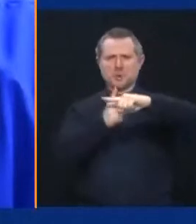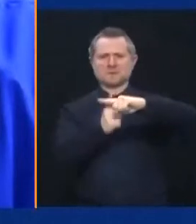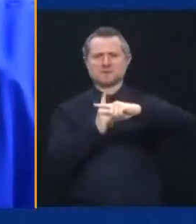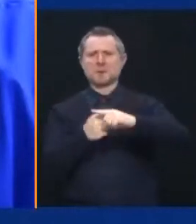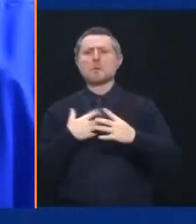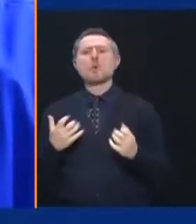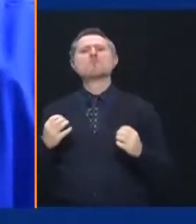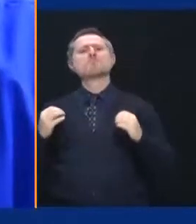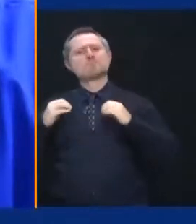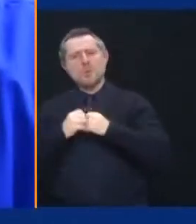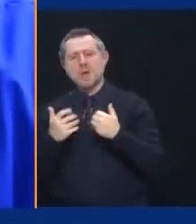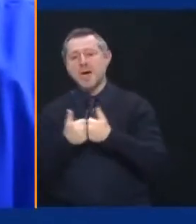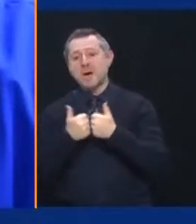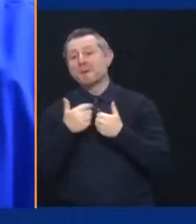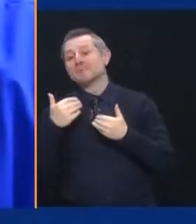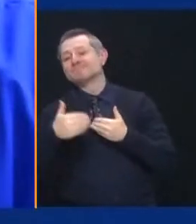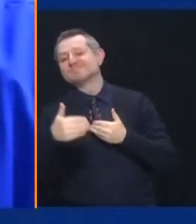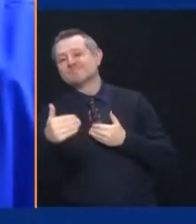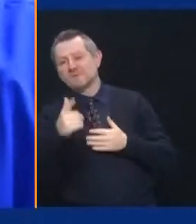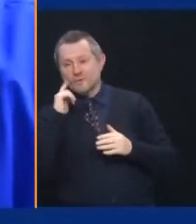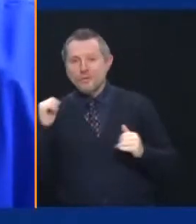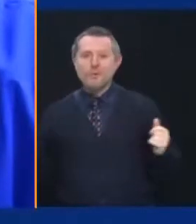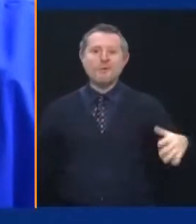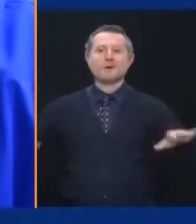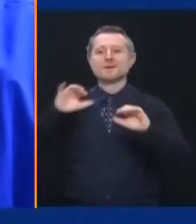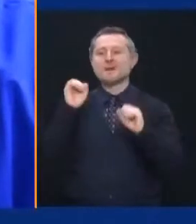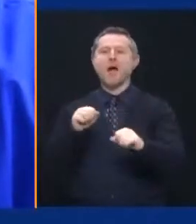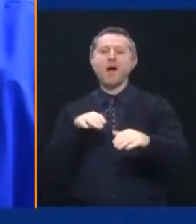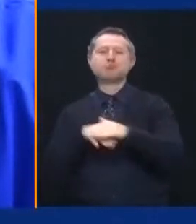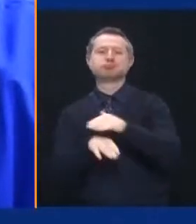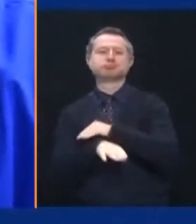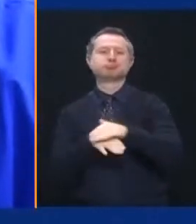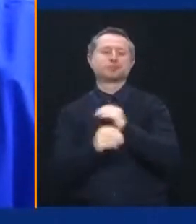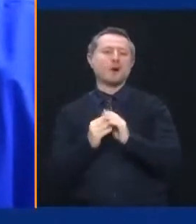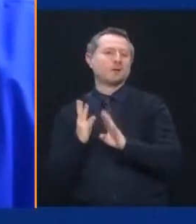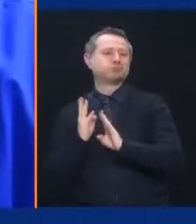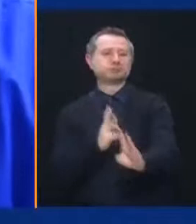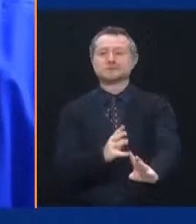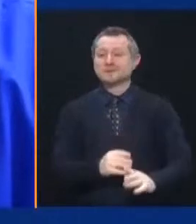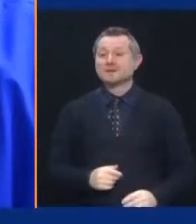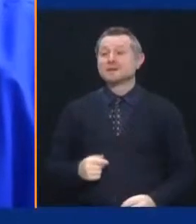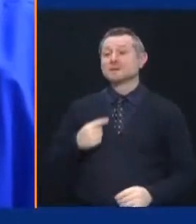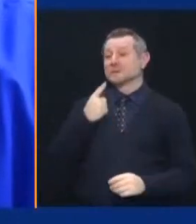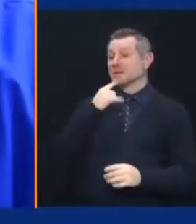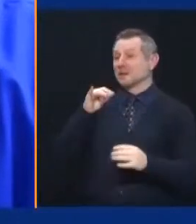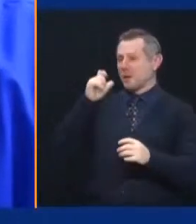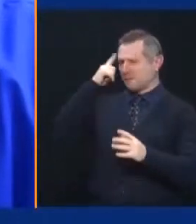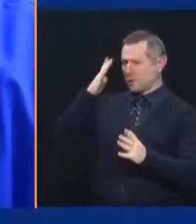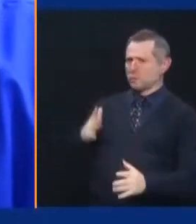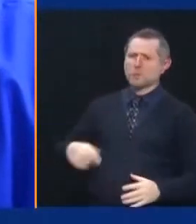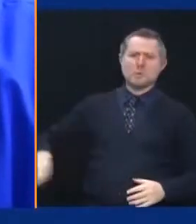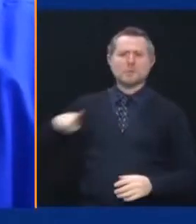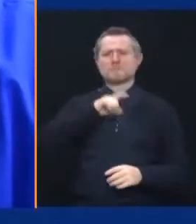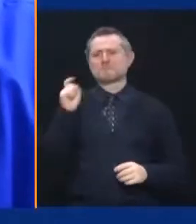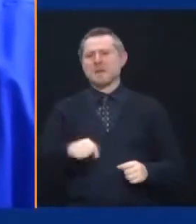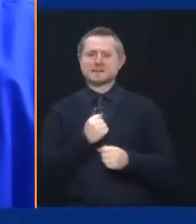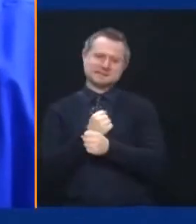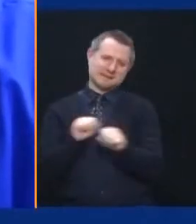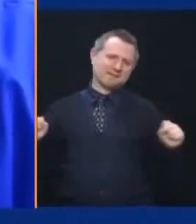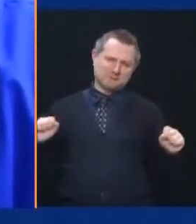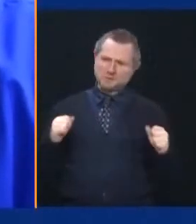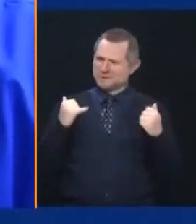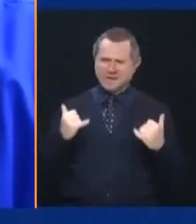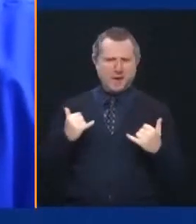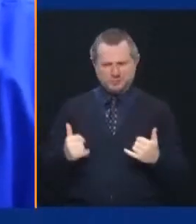that all fans can attend. And for us to do that, as you mentioned, Governor, we all need to be safe starting today, even